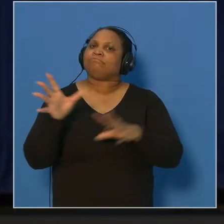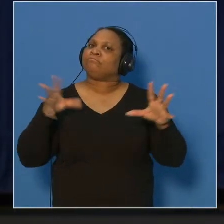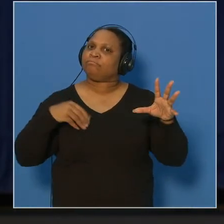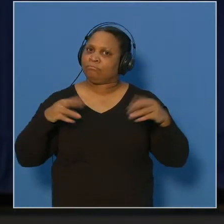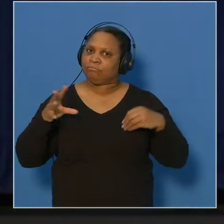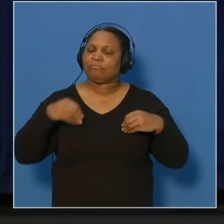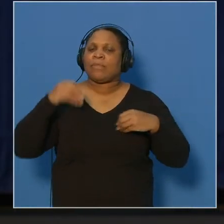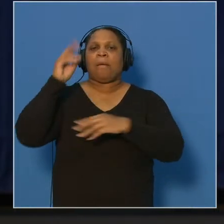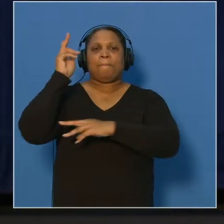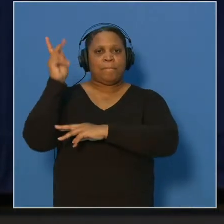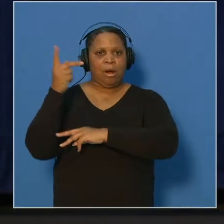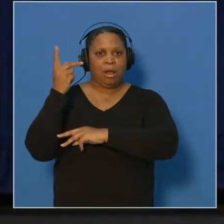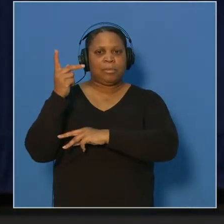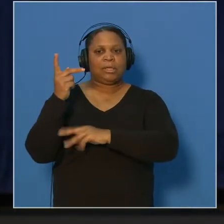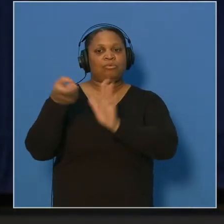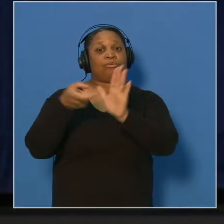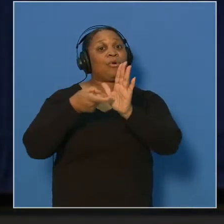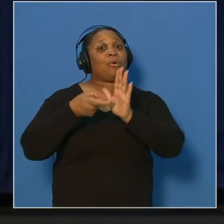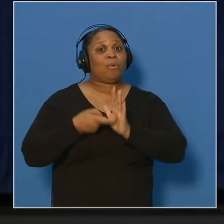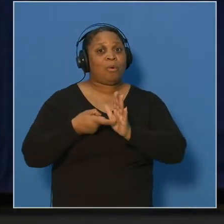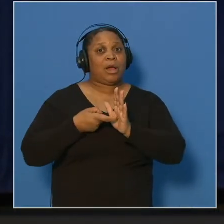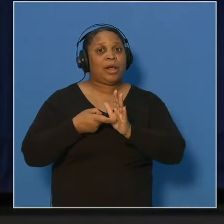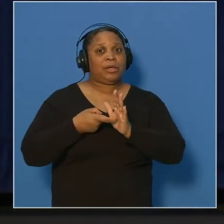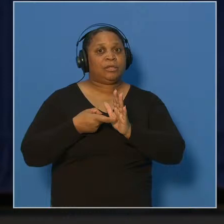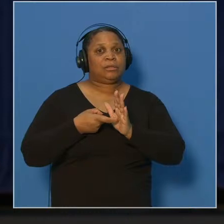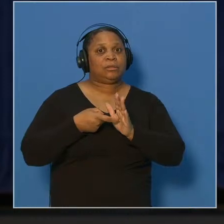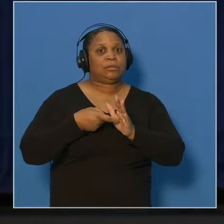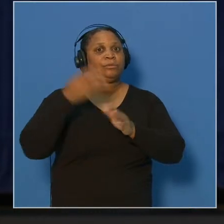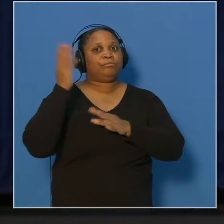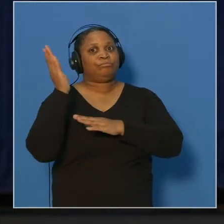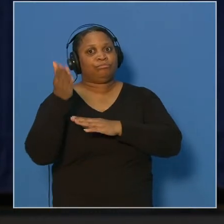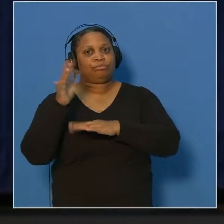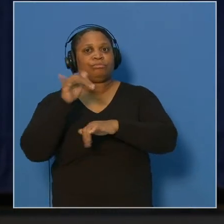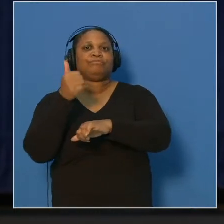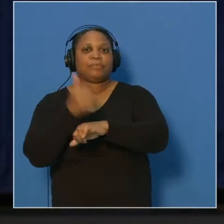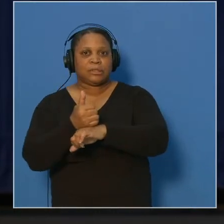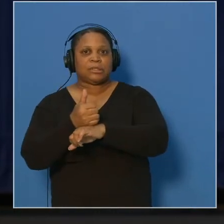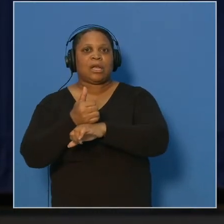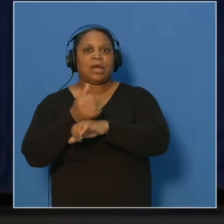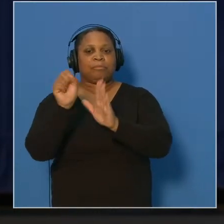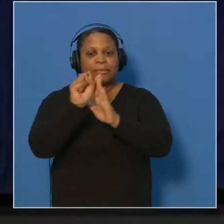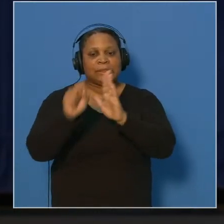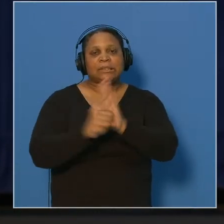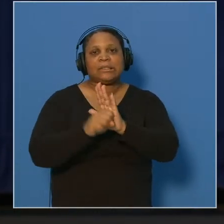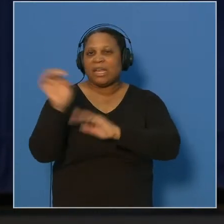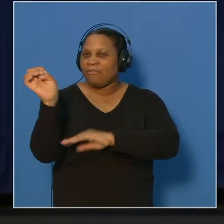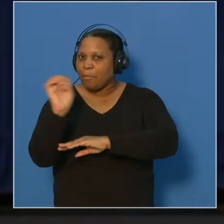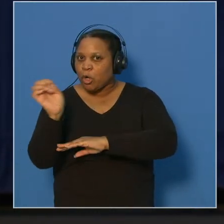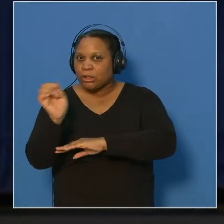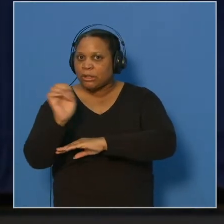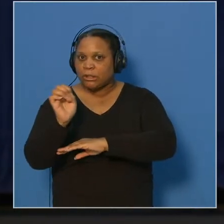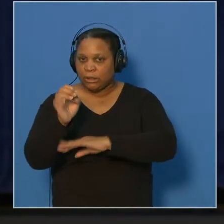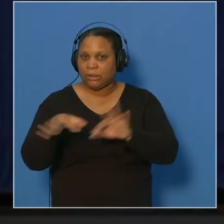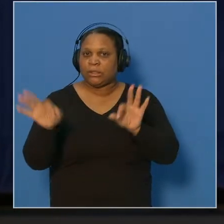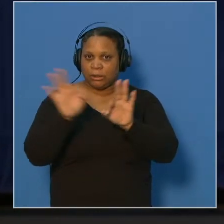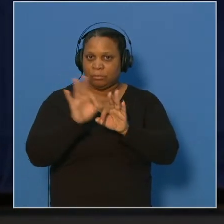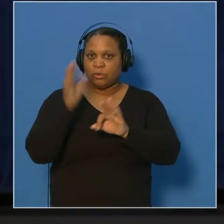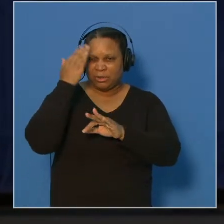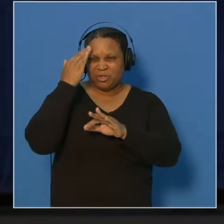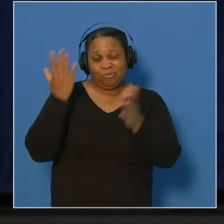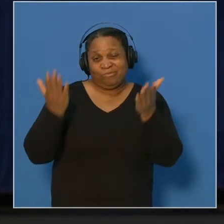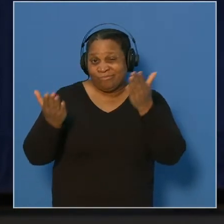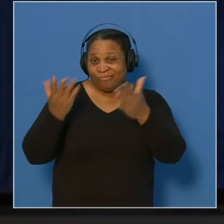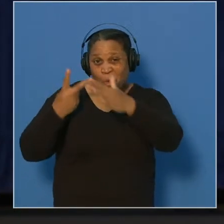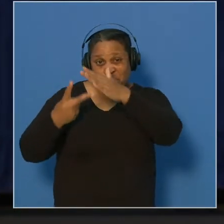of Parliament is required to extend our state of emergency. What is important to note is that though we predict